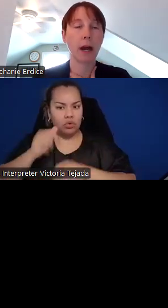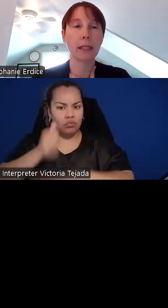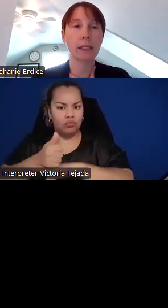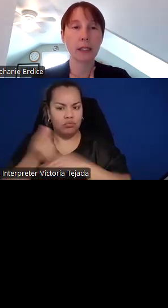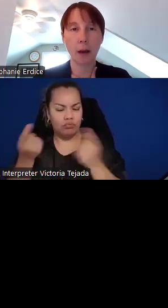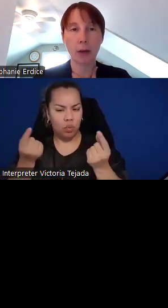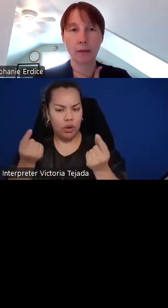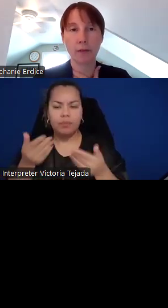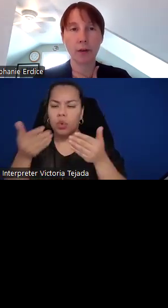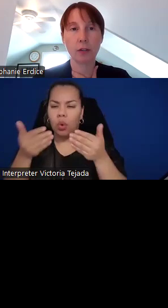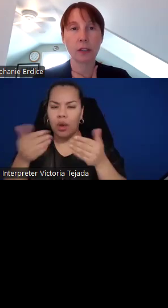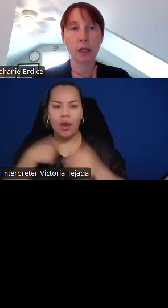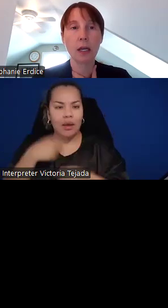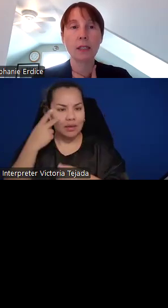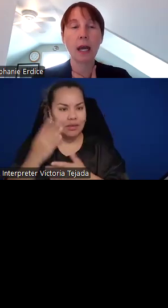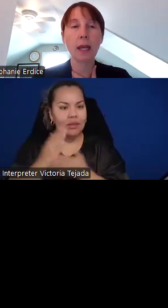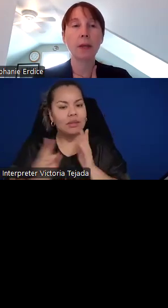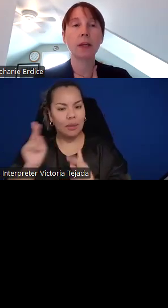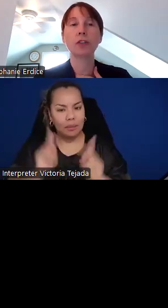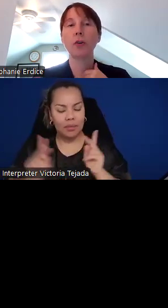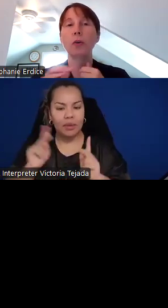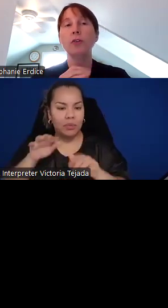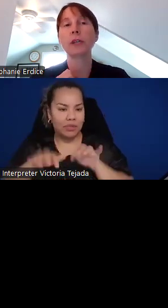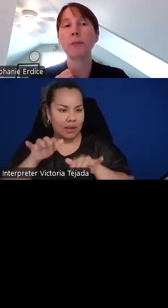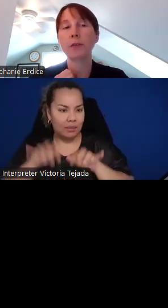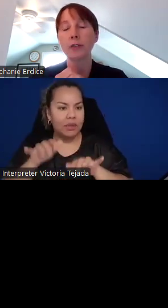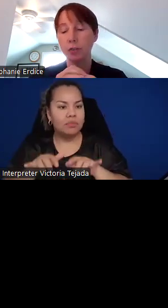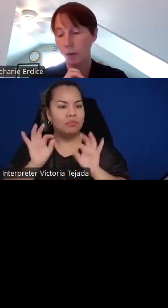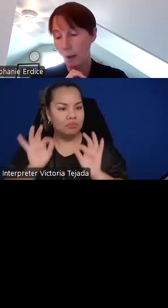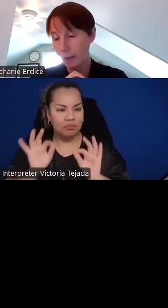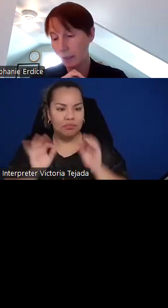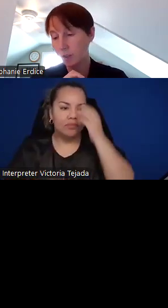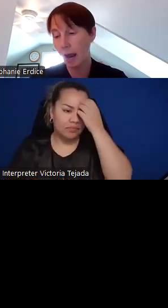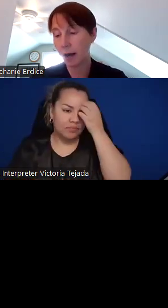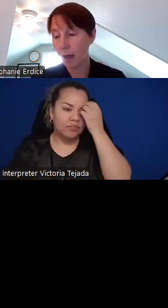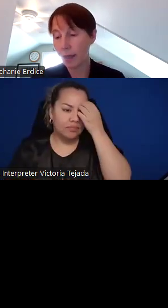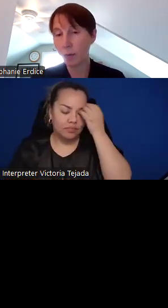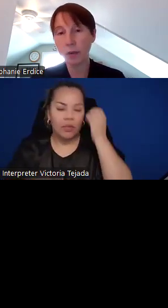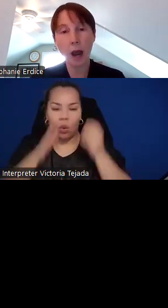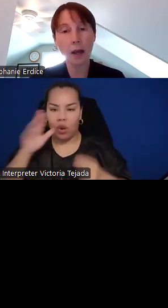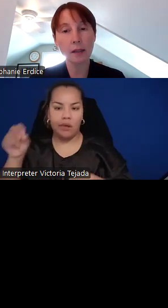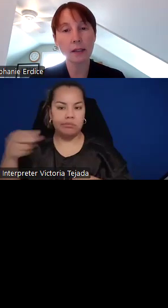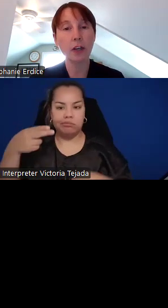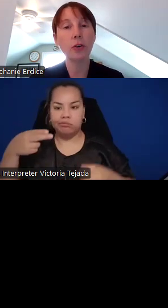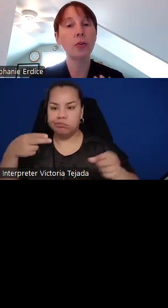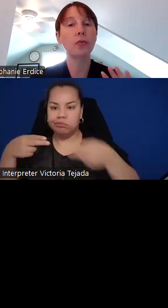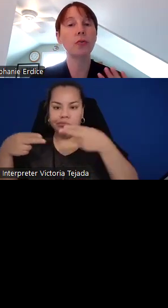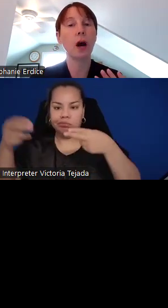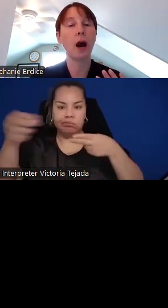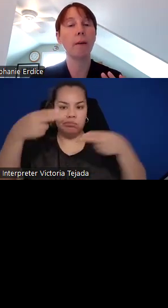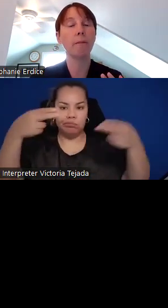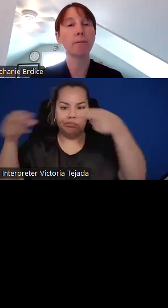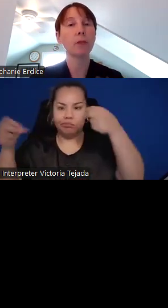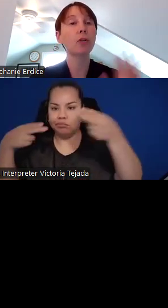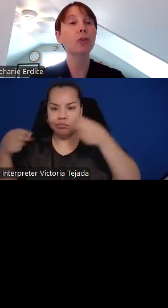So go ahead. I see at the top we have some folks typing. So we'll type those answers. They'll come into the chat. They will not say